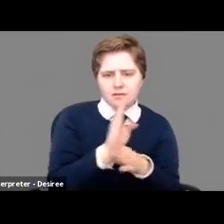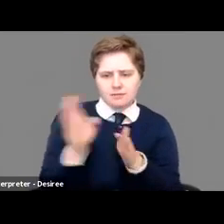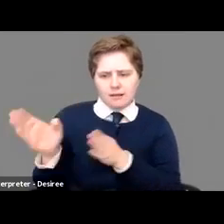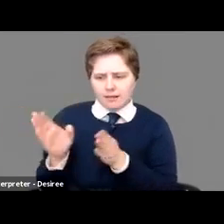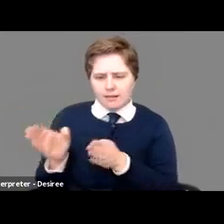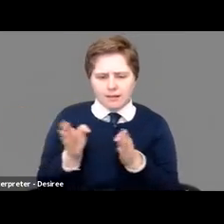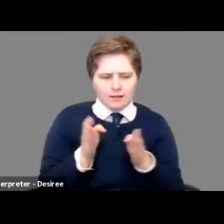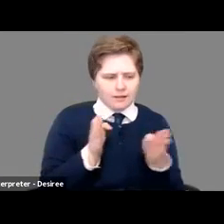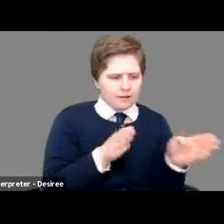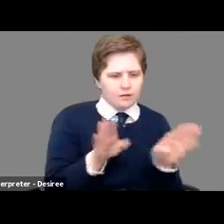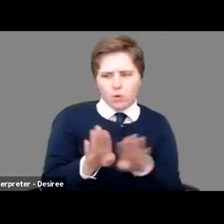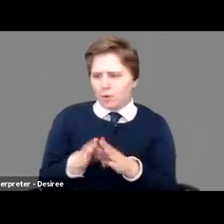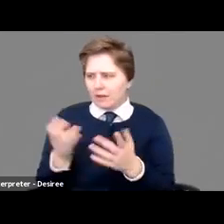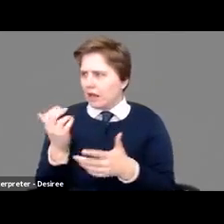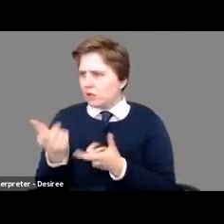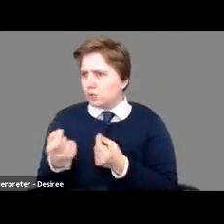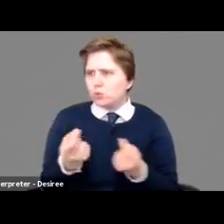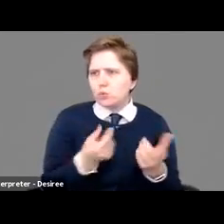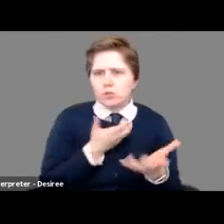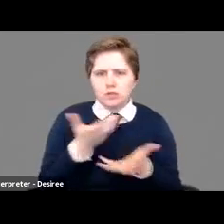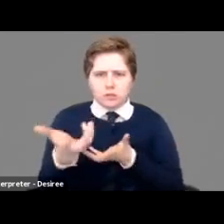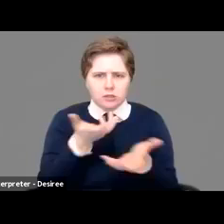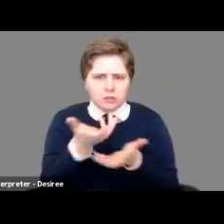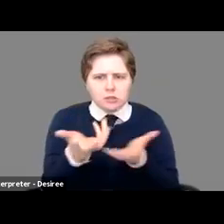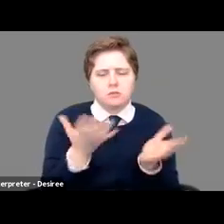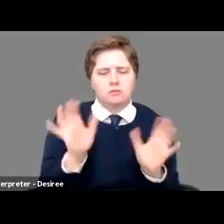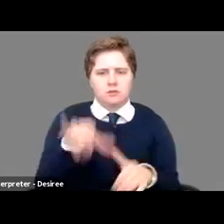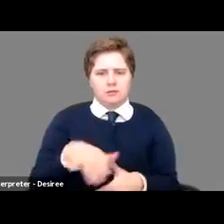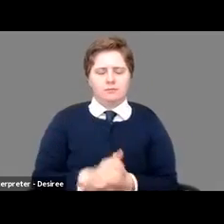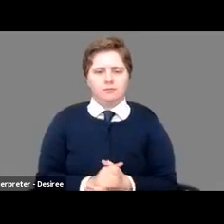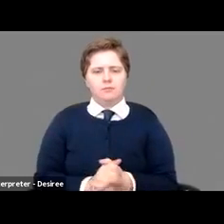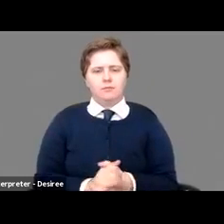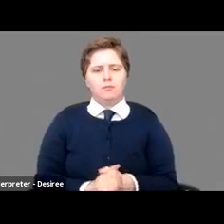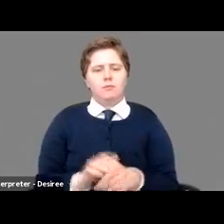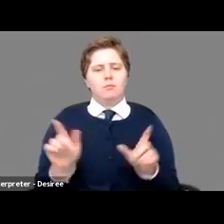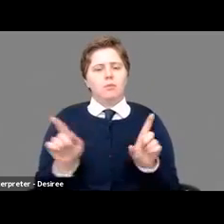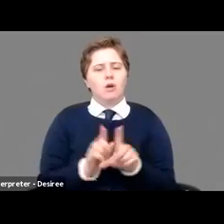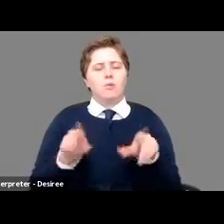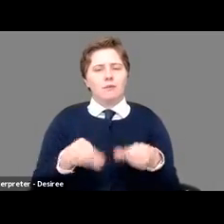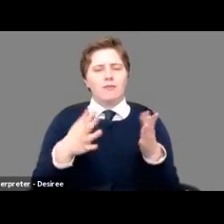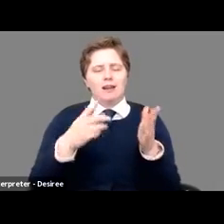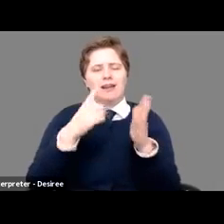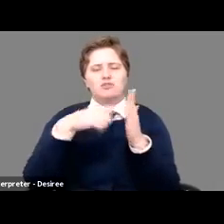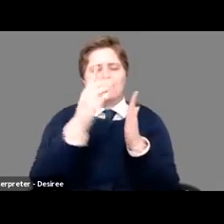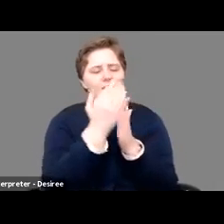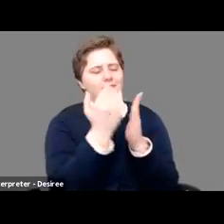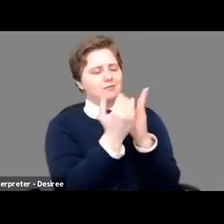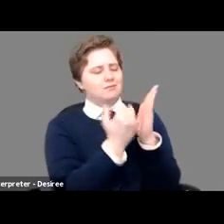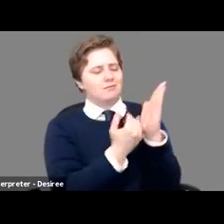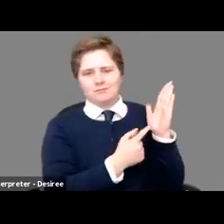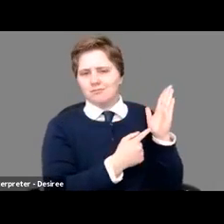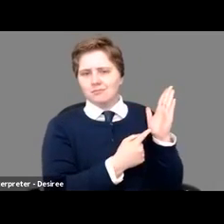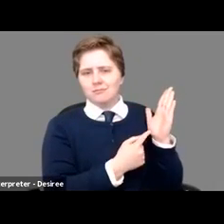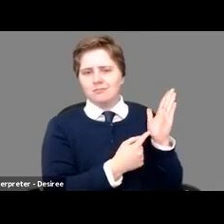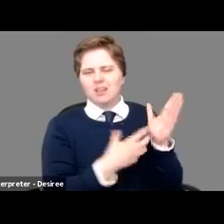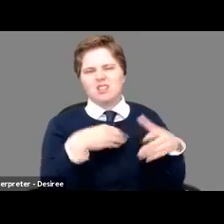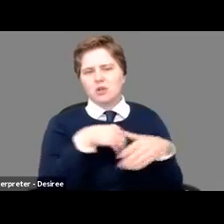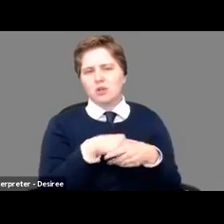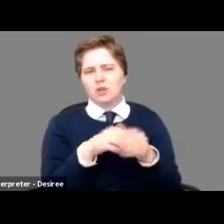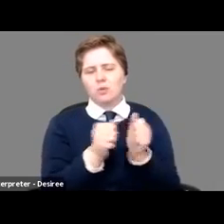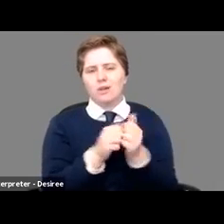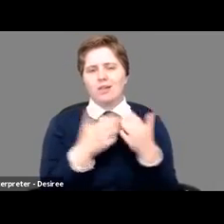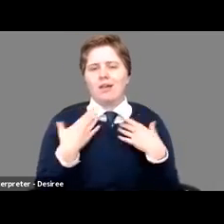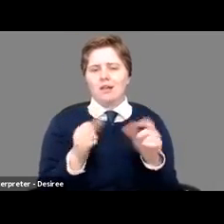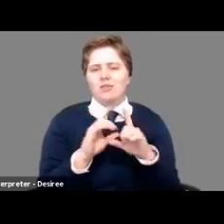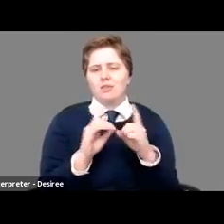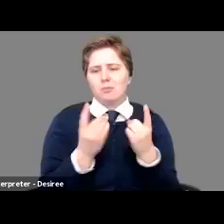to reopen. We'll also be providing a business reboot checklist, which will be mentioned and is included in the health